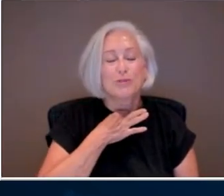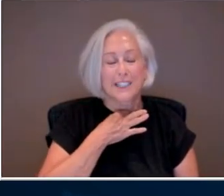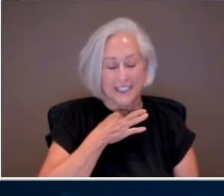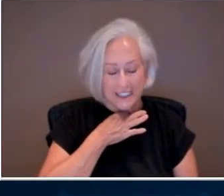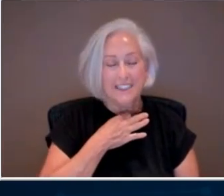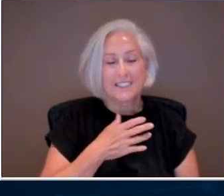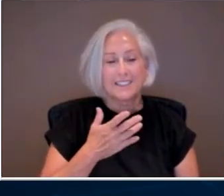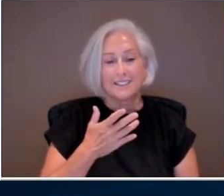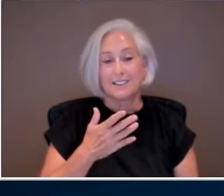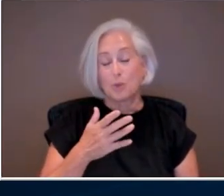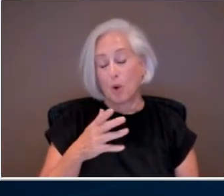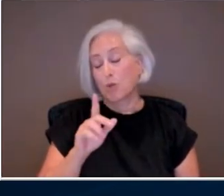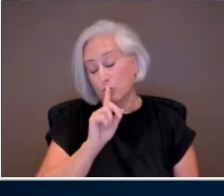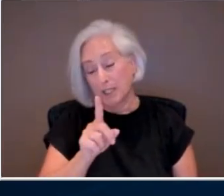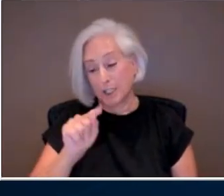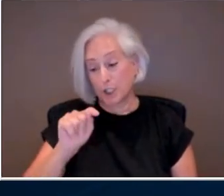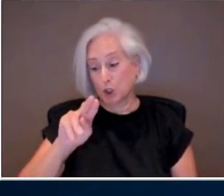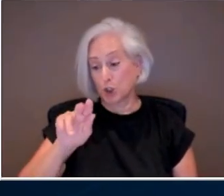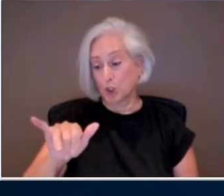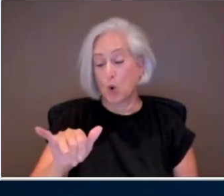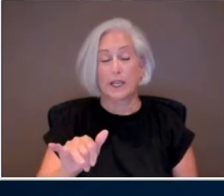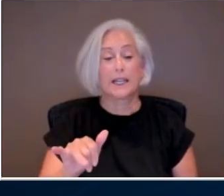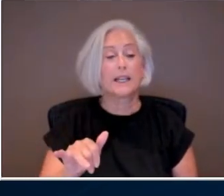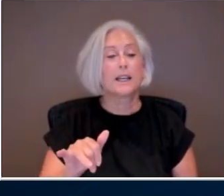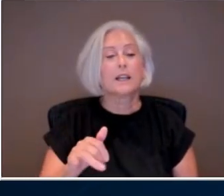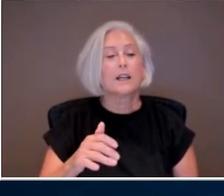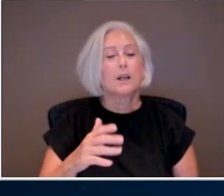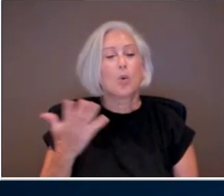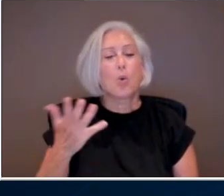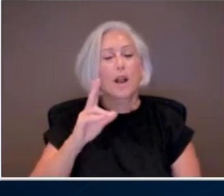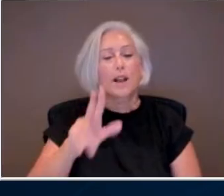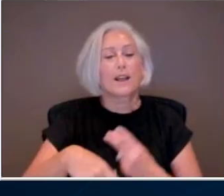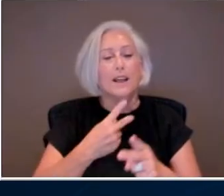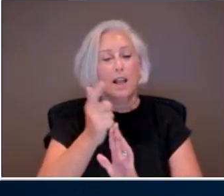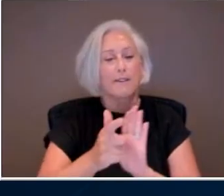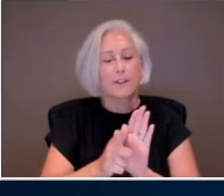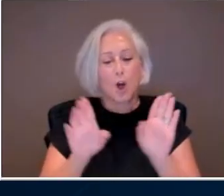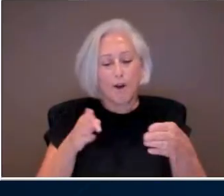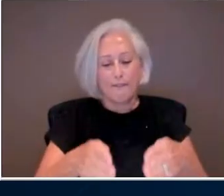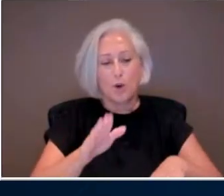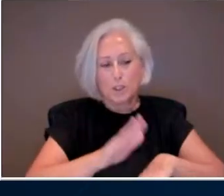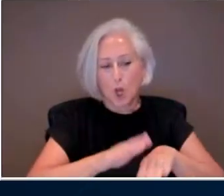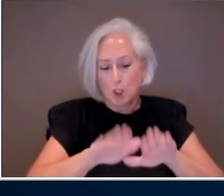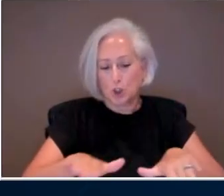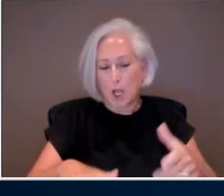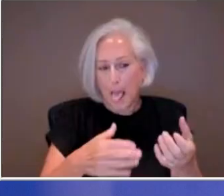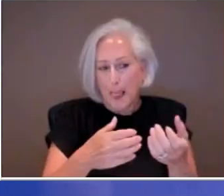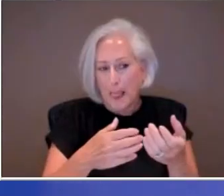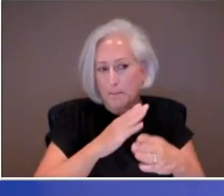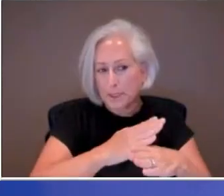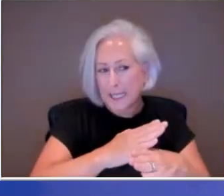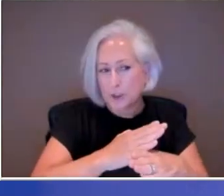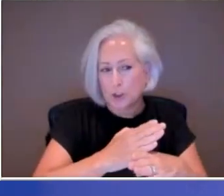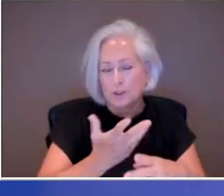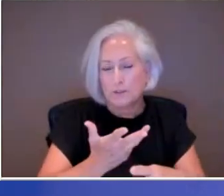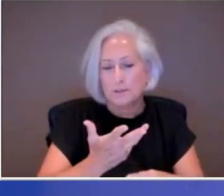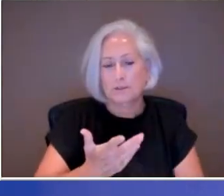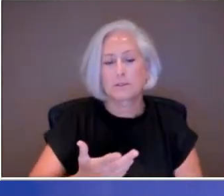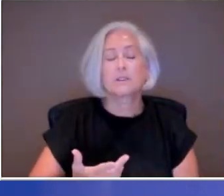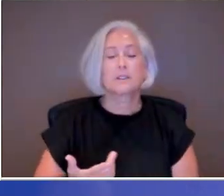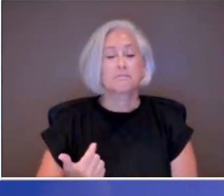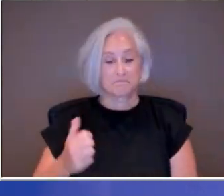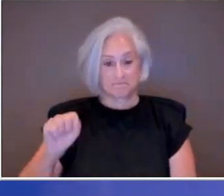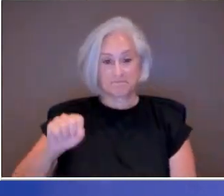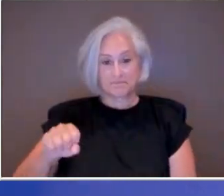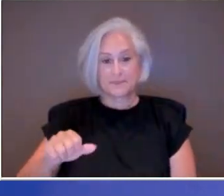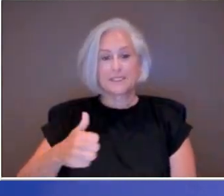Tony wants to know, Jennifer, what kind of law are you focusing on? And you said child protection. What's the... Yeah, so I am going into child